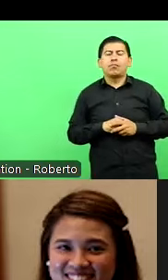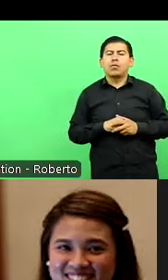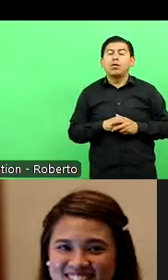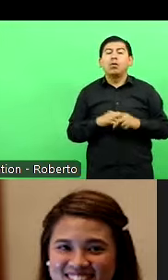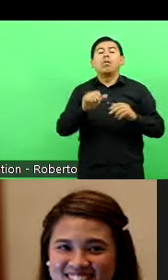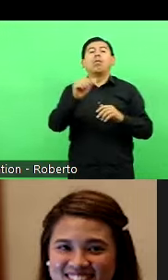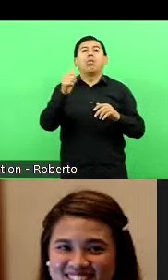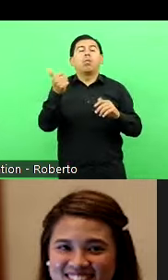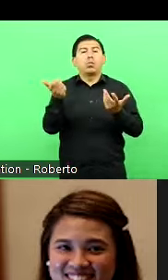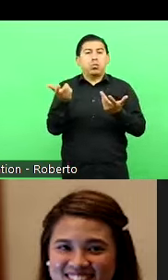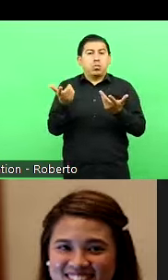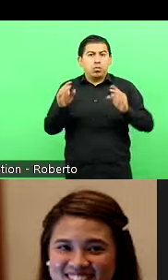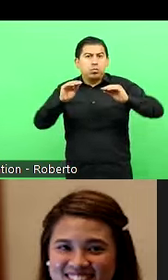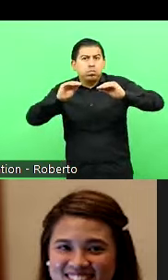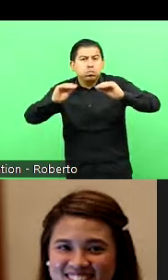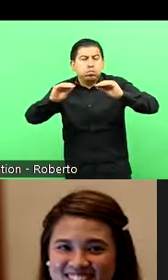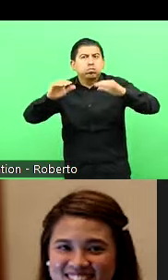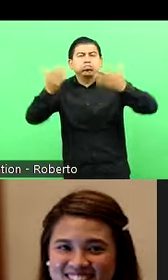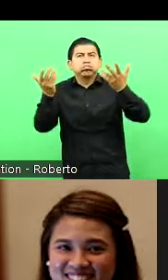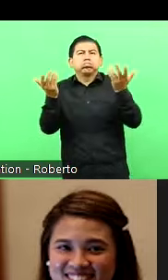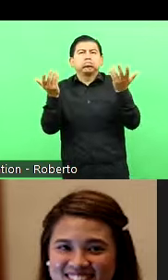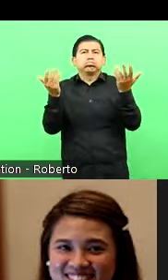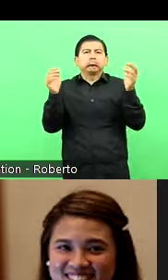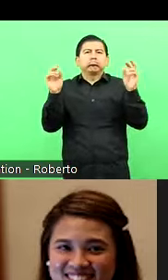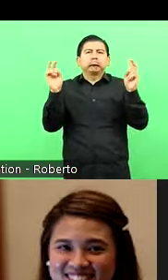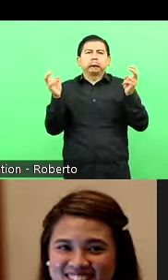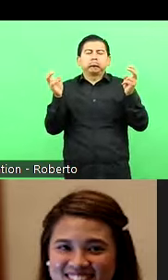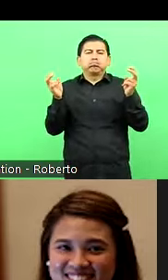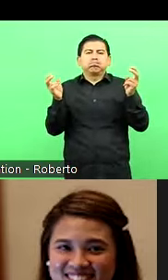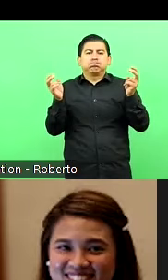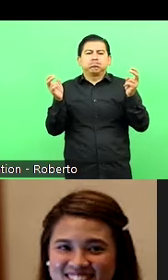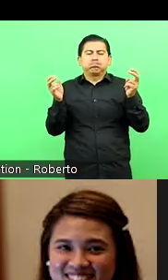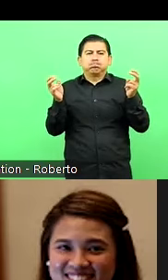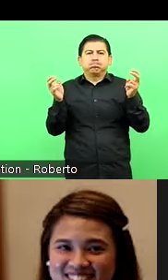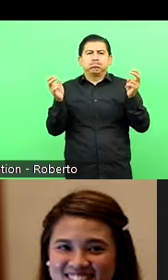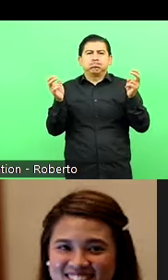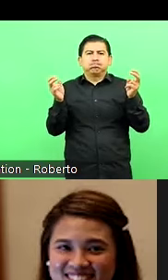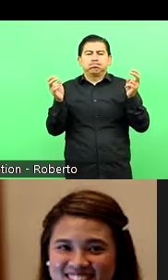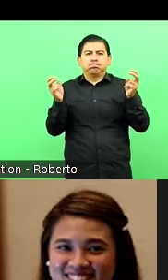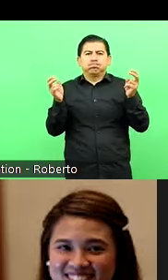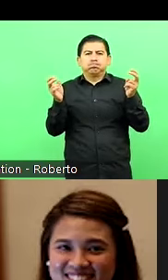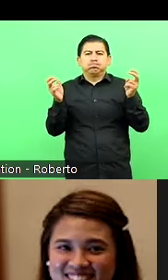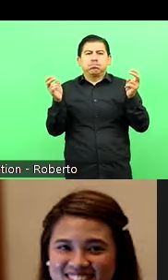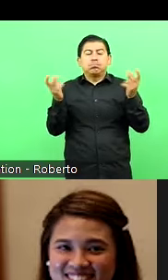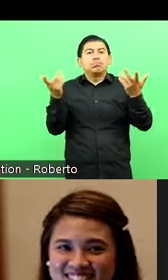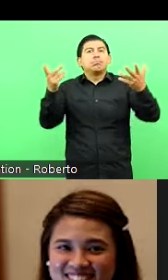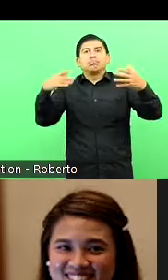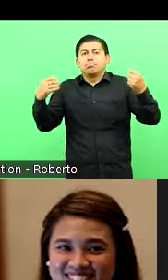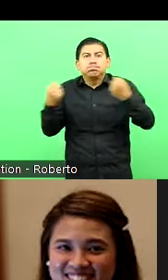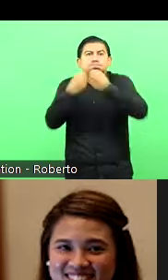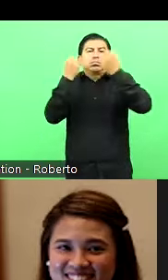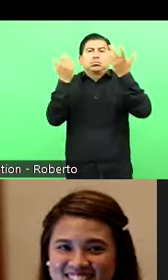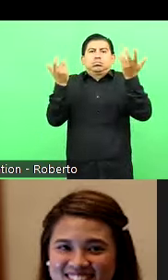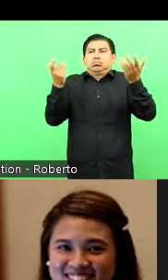training programs for those who are for the disabled themselves and for the responders